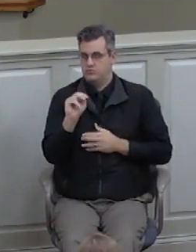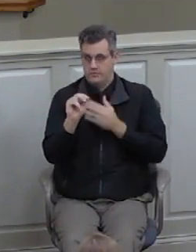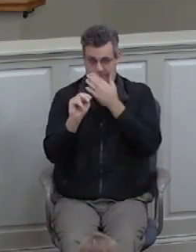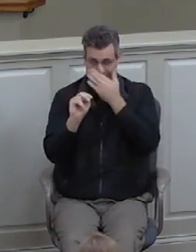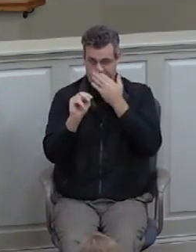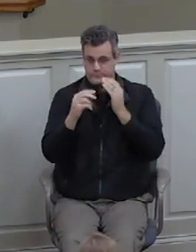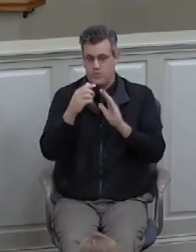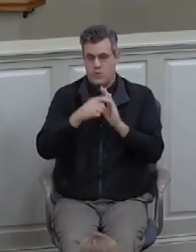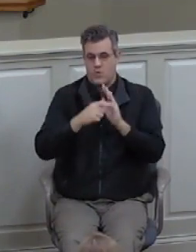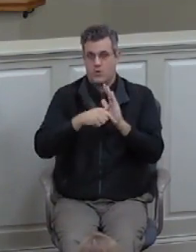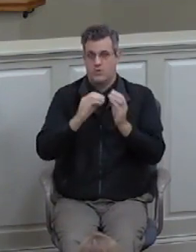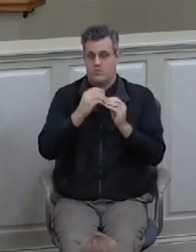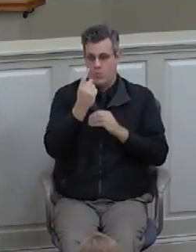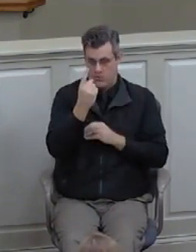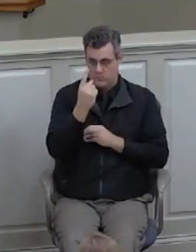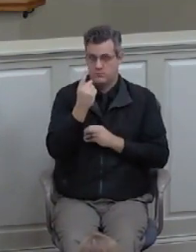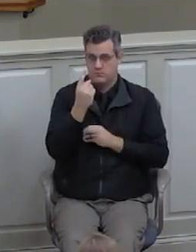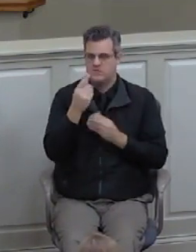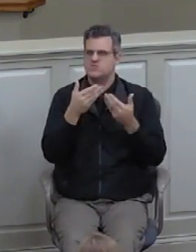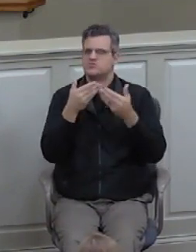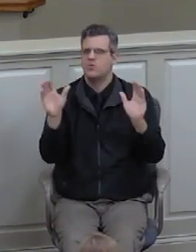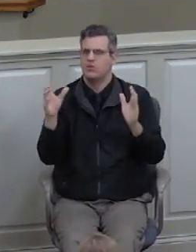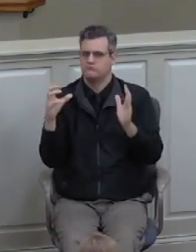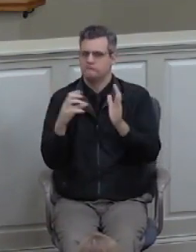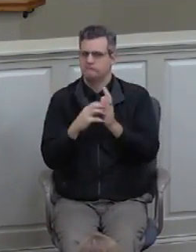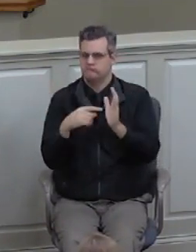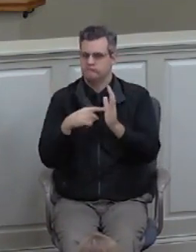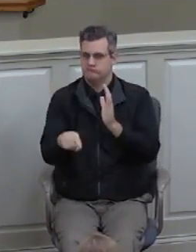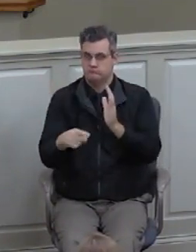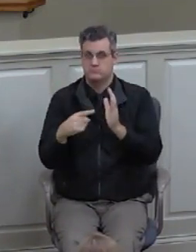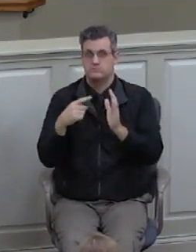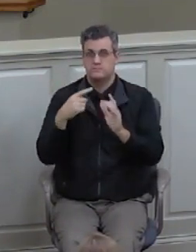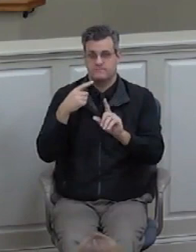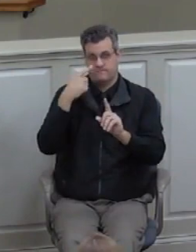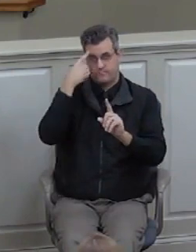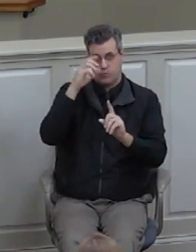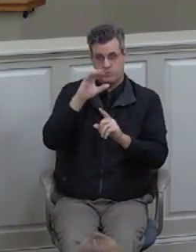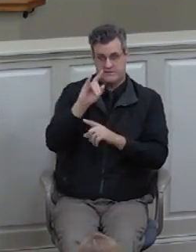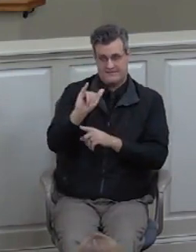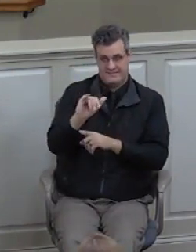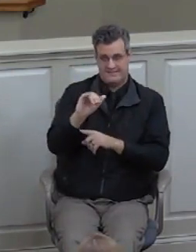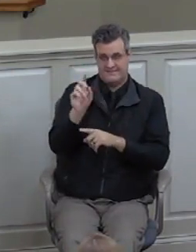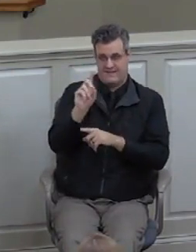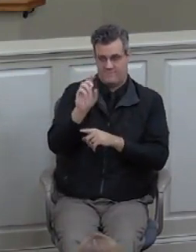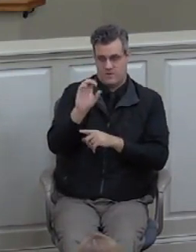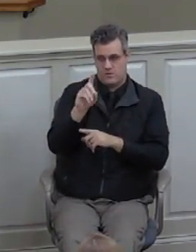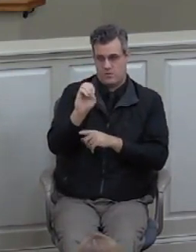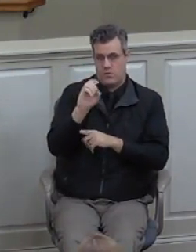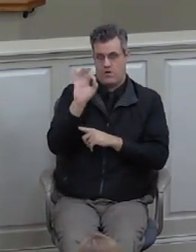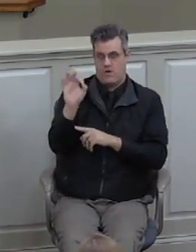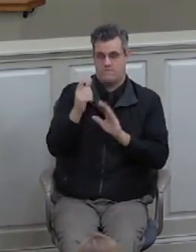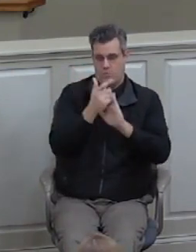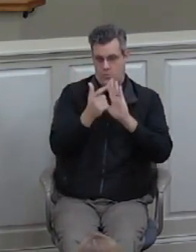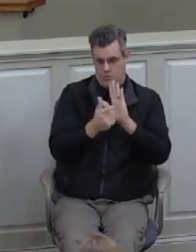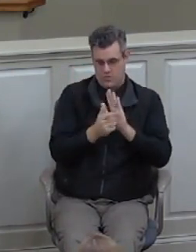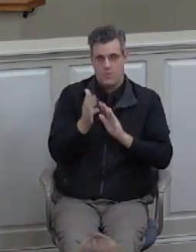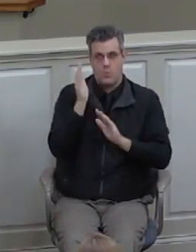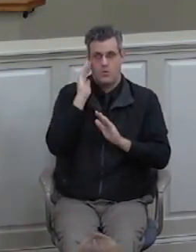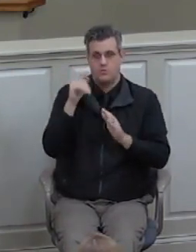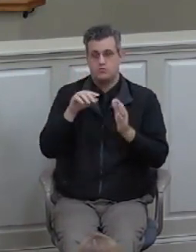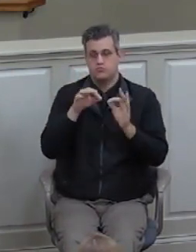Article 1, subsection In General, of the City of Danville Code of Ordinances, which shall read as